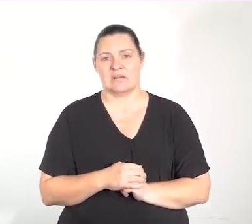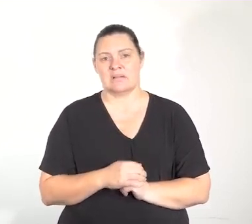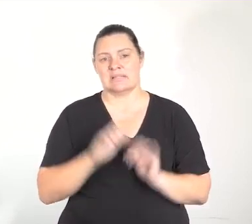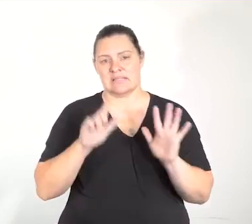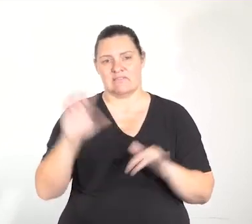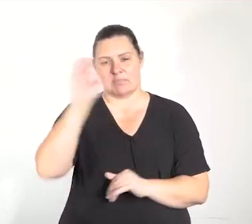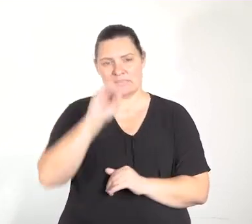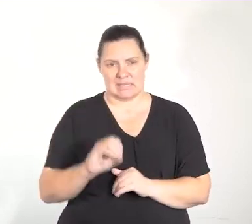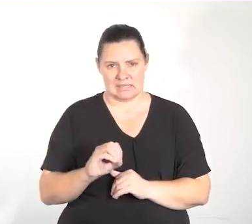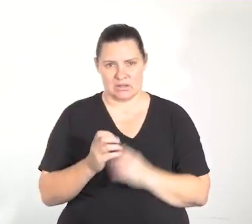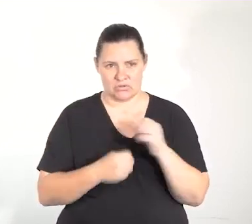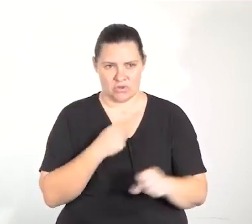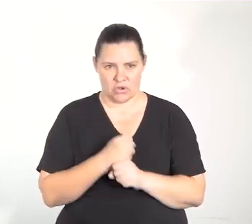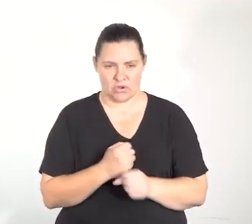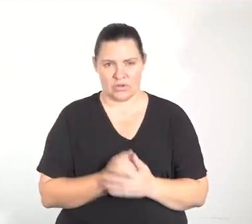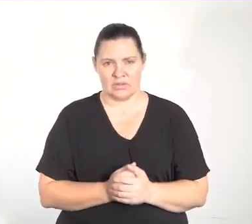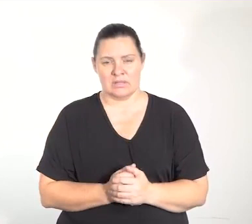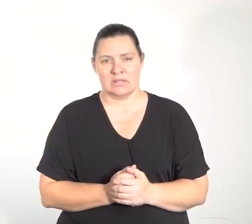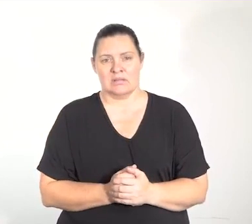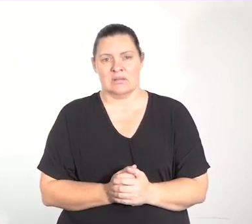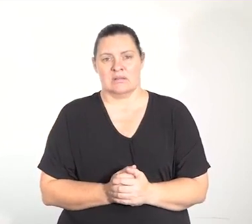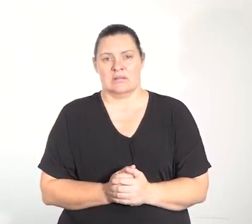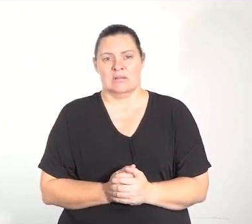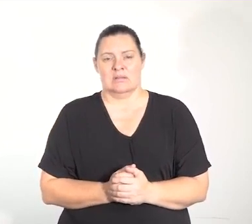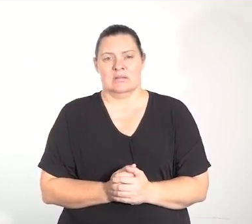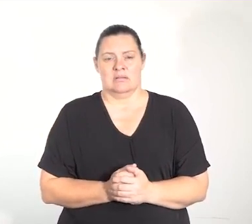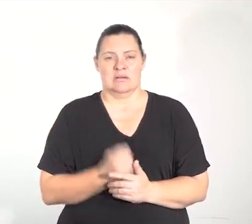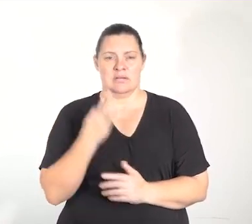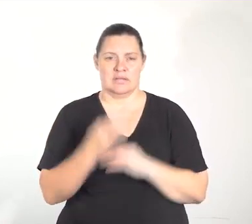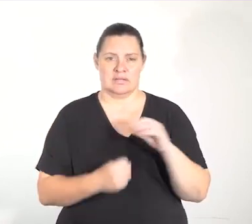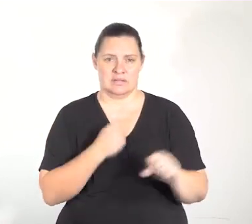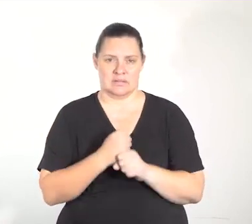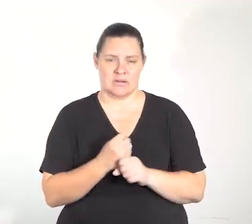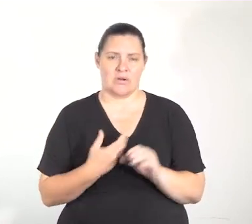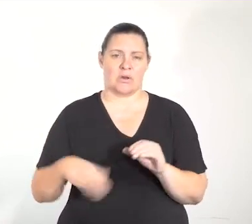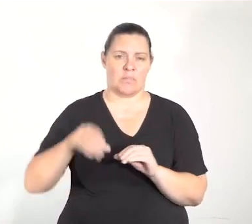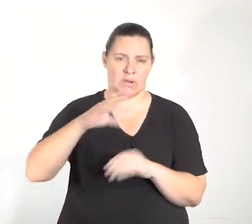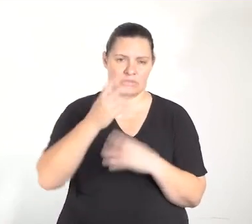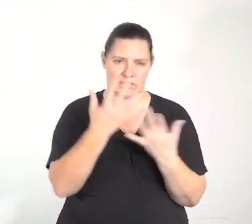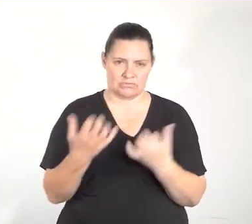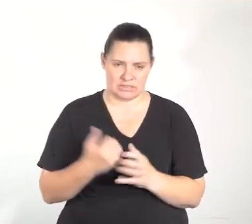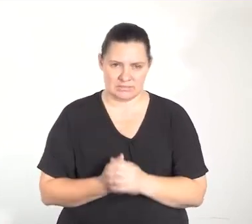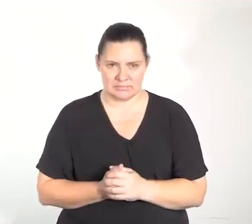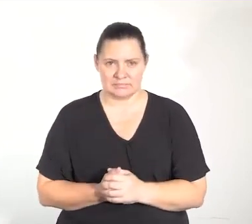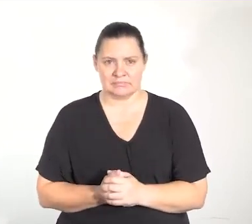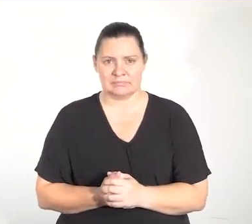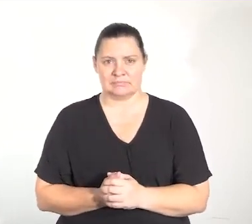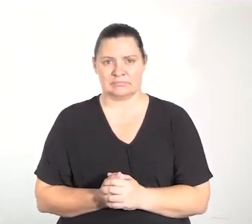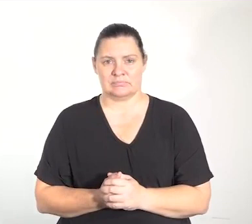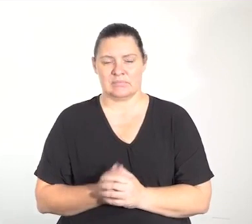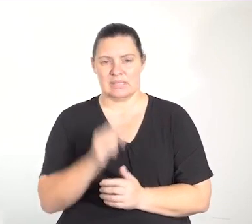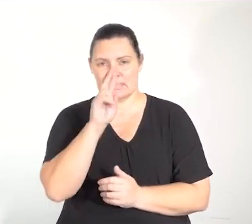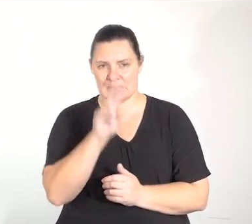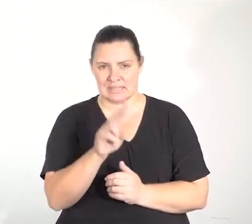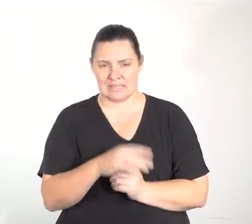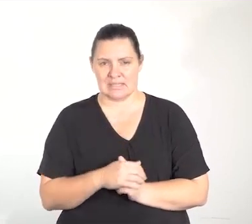of 7% per annum, right? So for 7% per annum for 3 years on compound interest. So let's